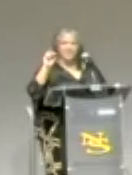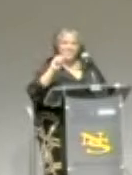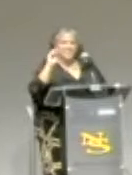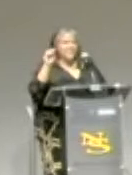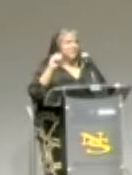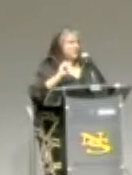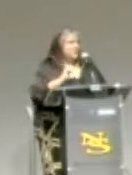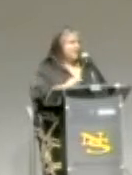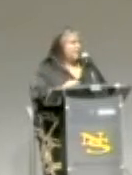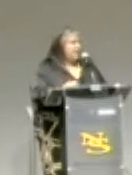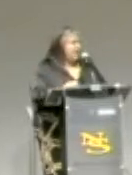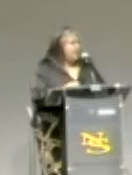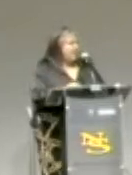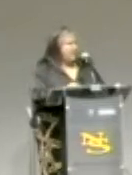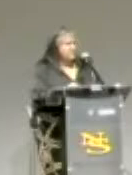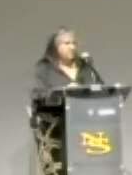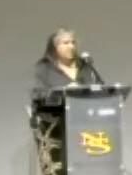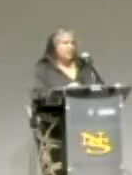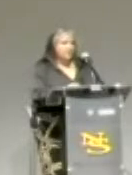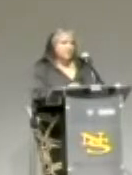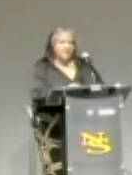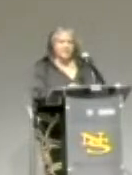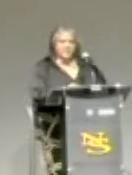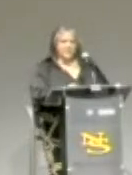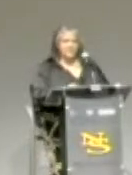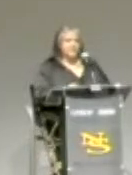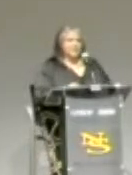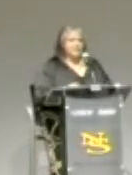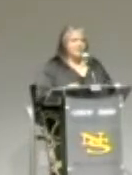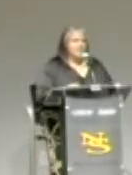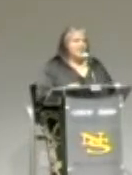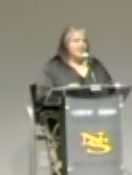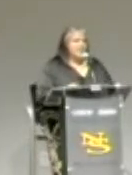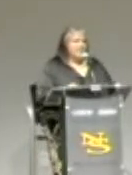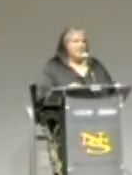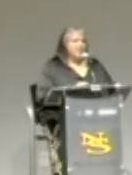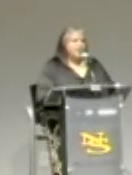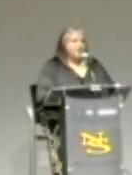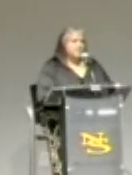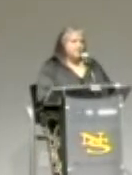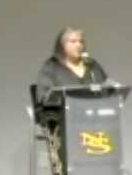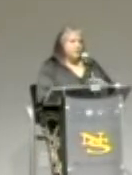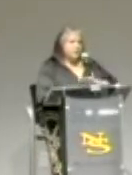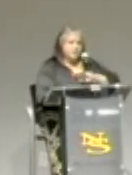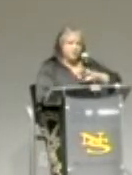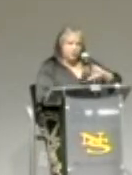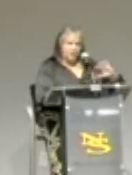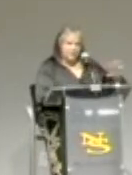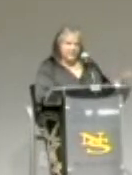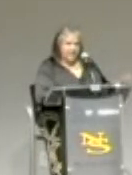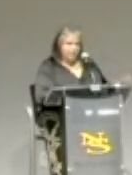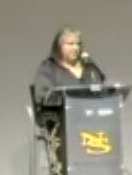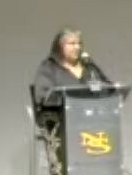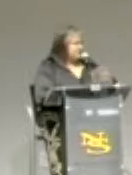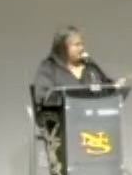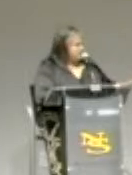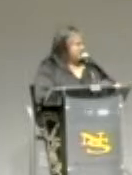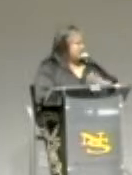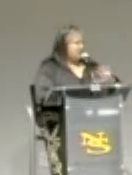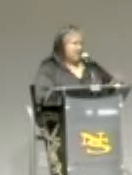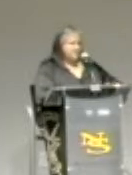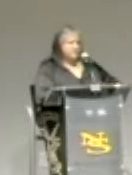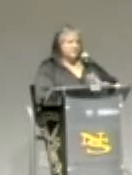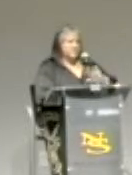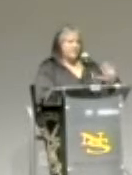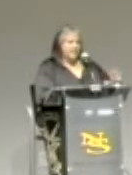Campo, I have asked her to kind of take a lead in encouraging folks across campus,